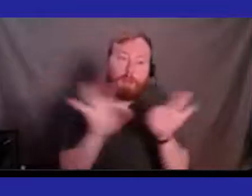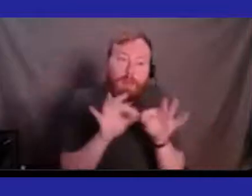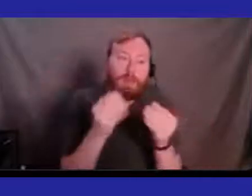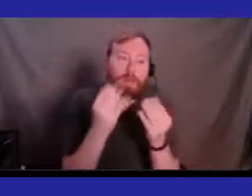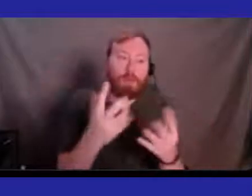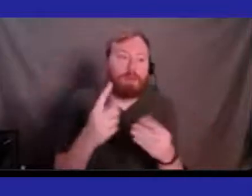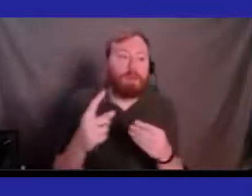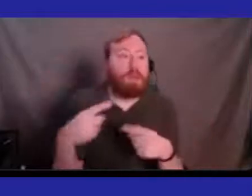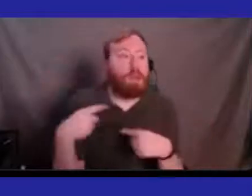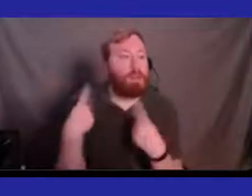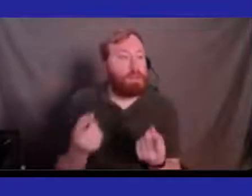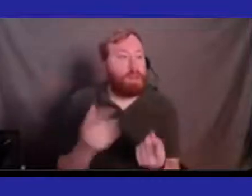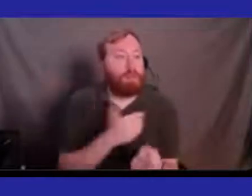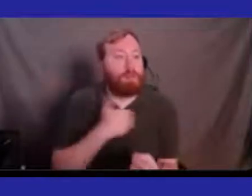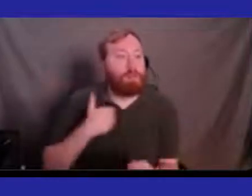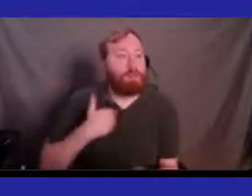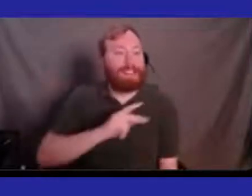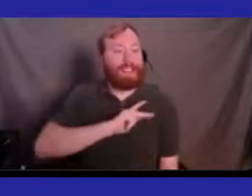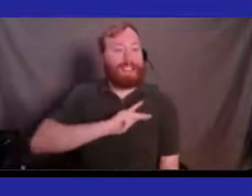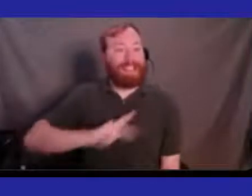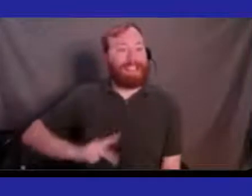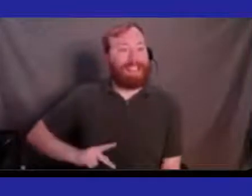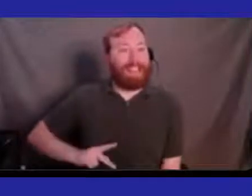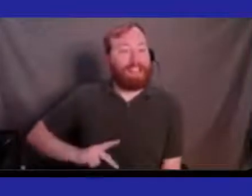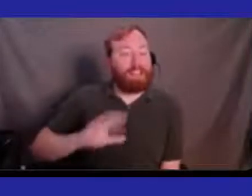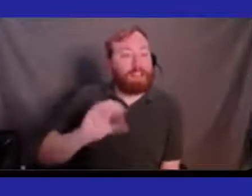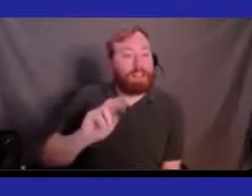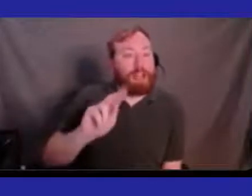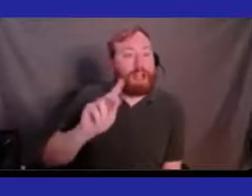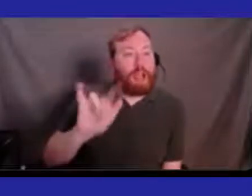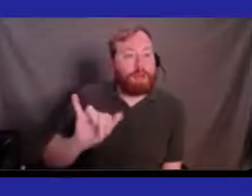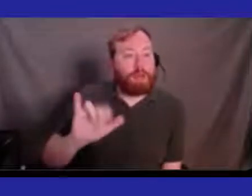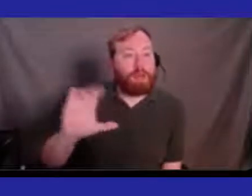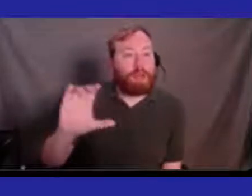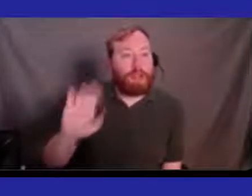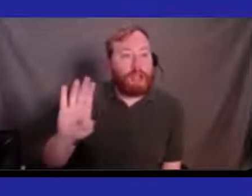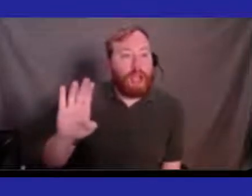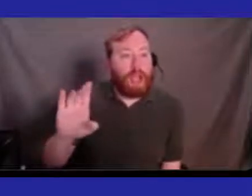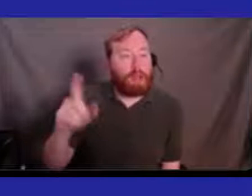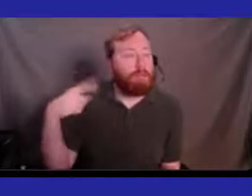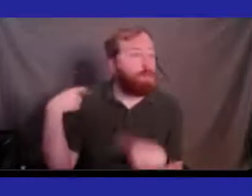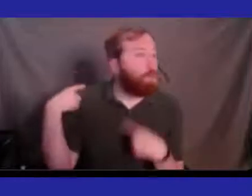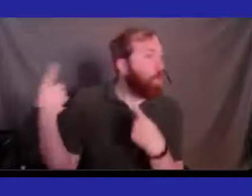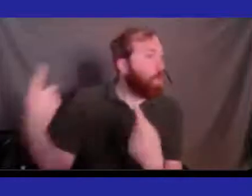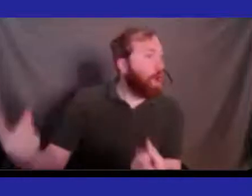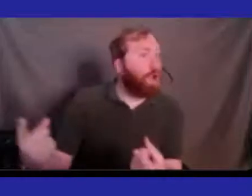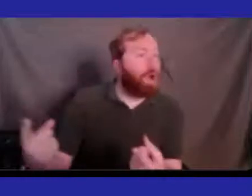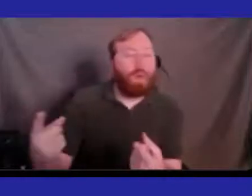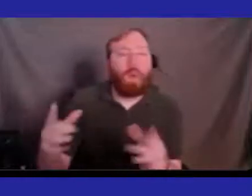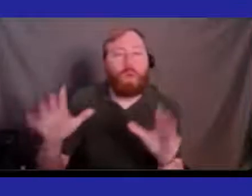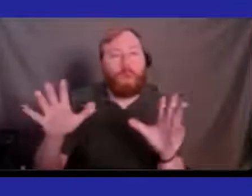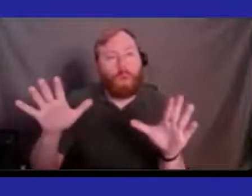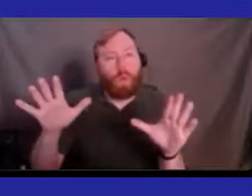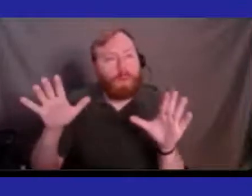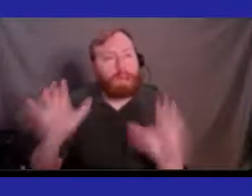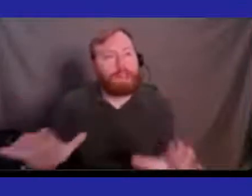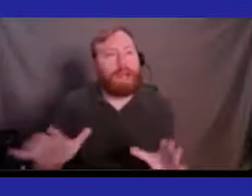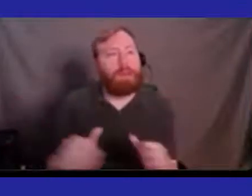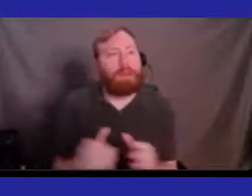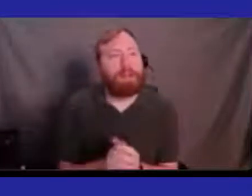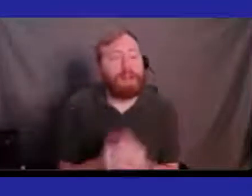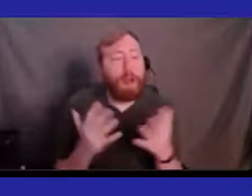of the Kings County CAB for a while, and they're just exemplary. What I like to focus